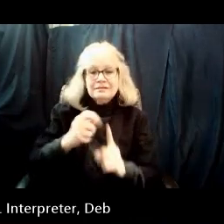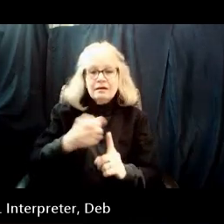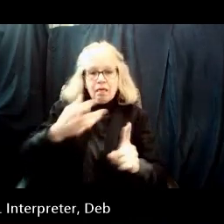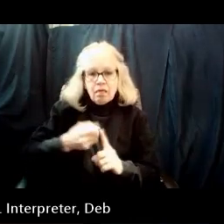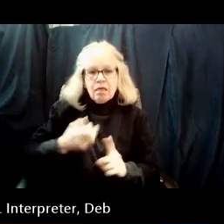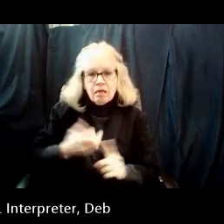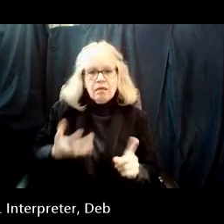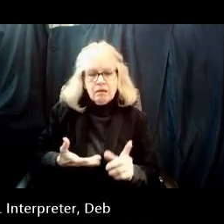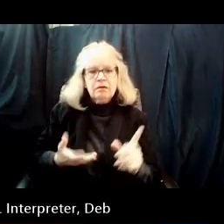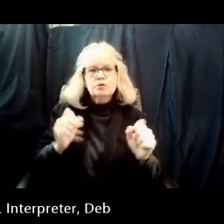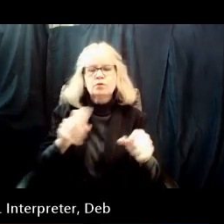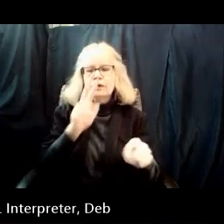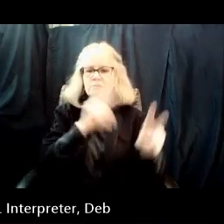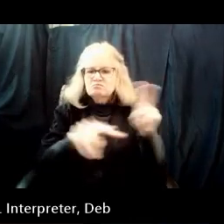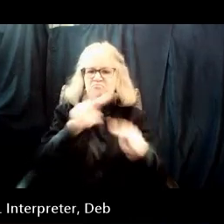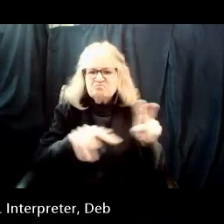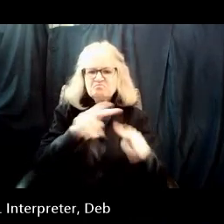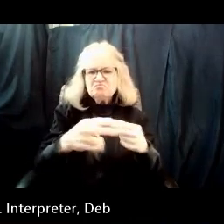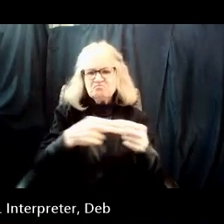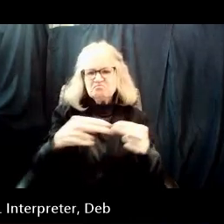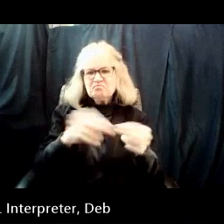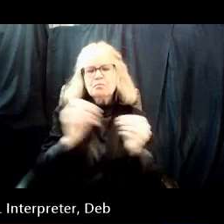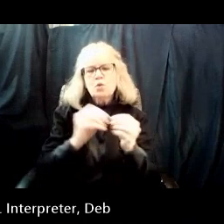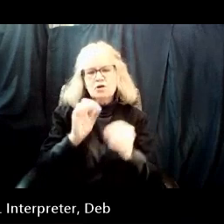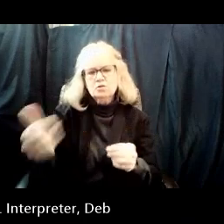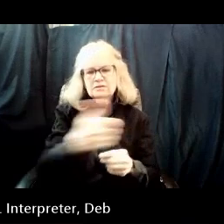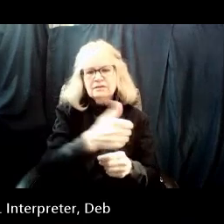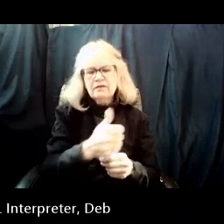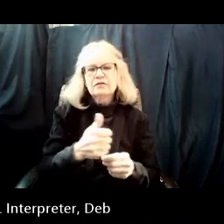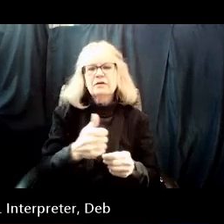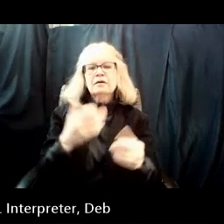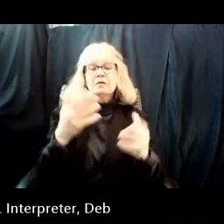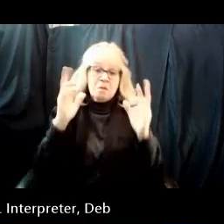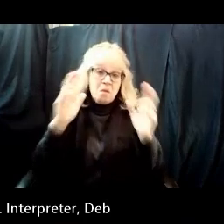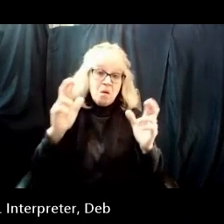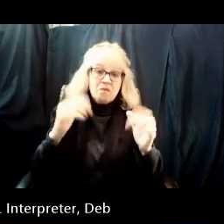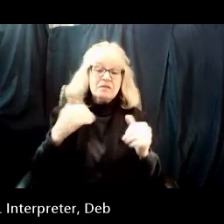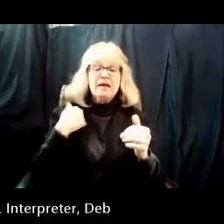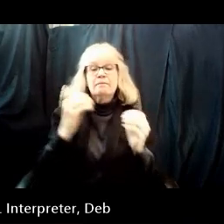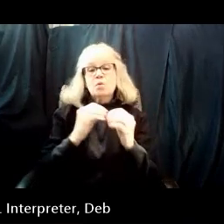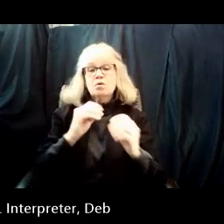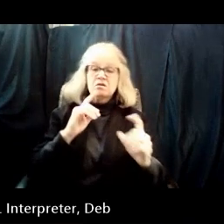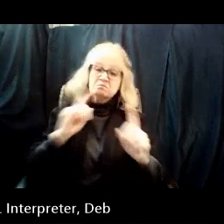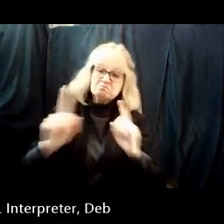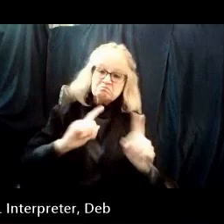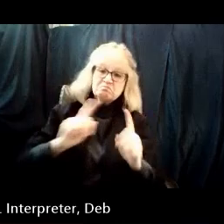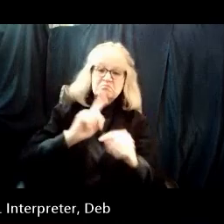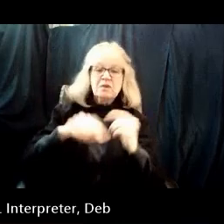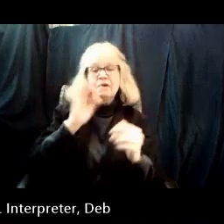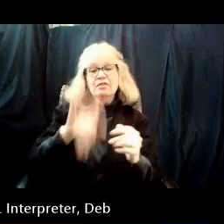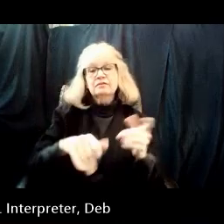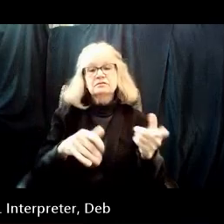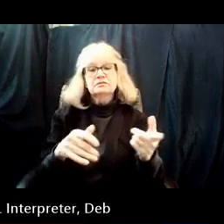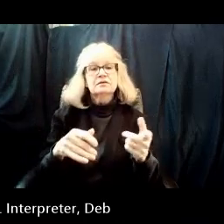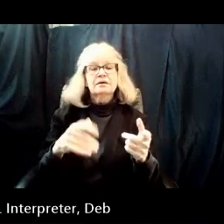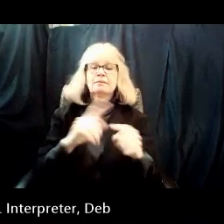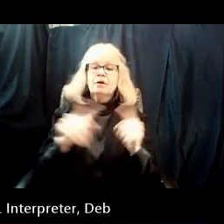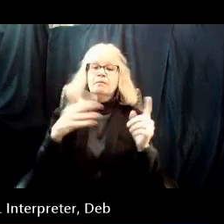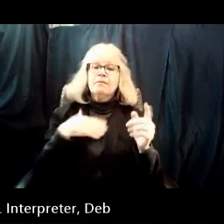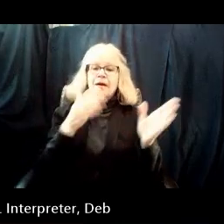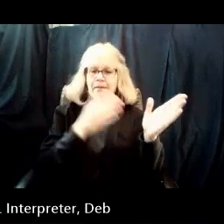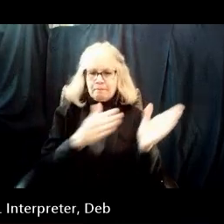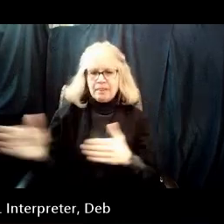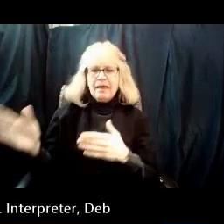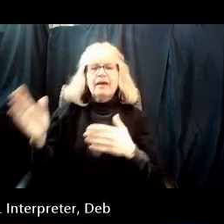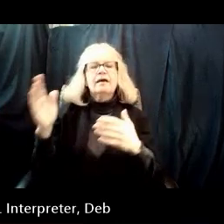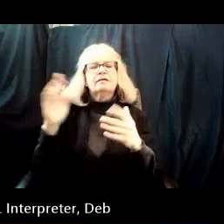look through this more on your own, and we can have hopefully further conversations as we move through. But this is sort of my plan to really talk a bit